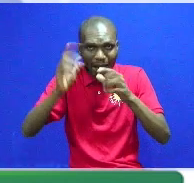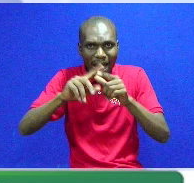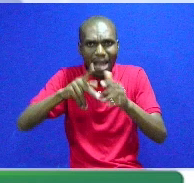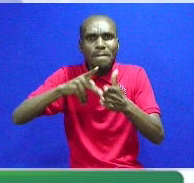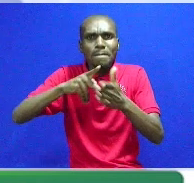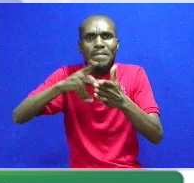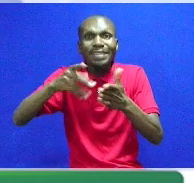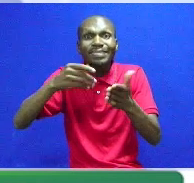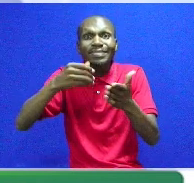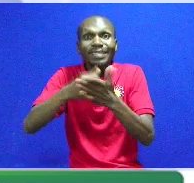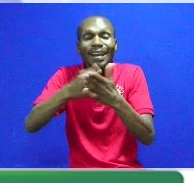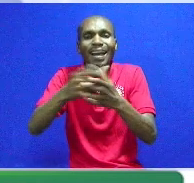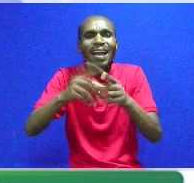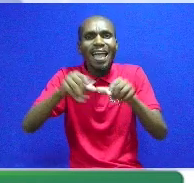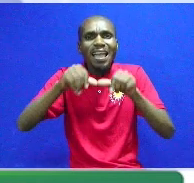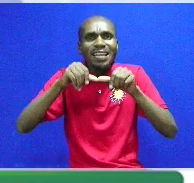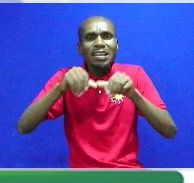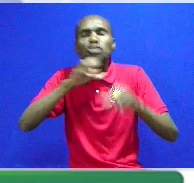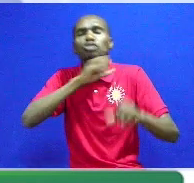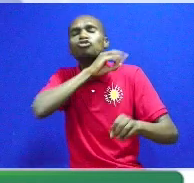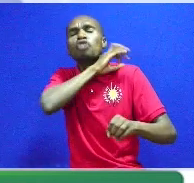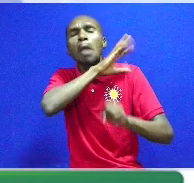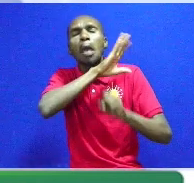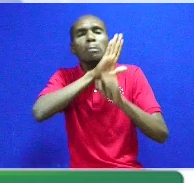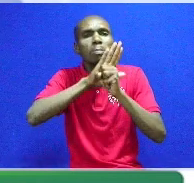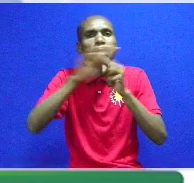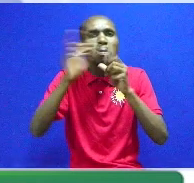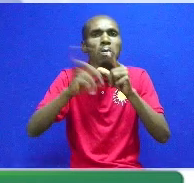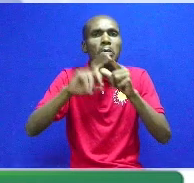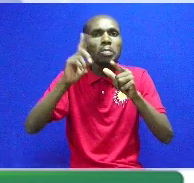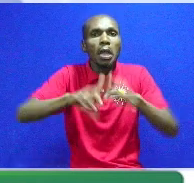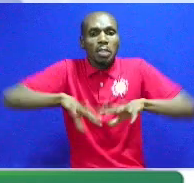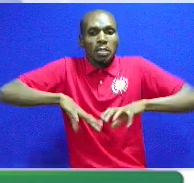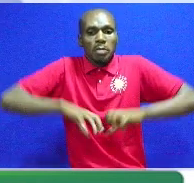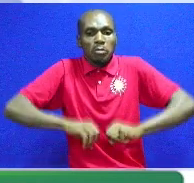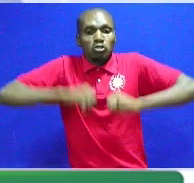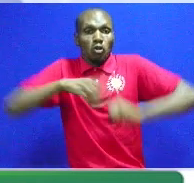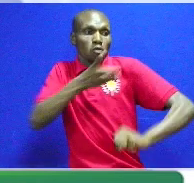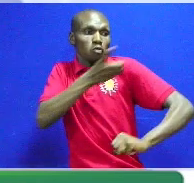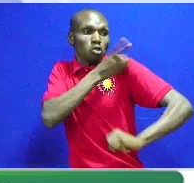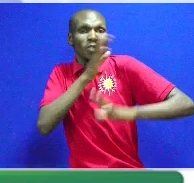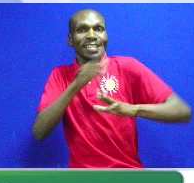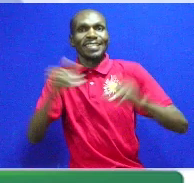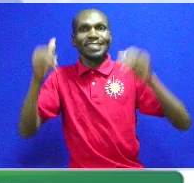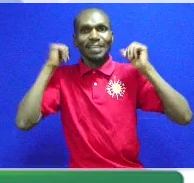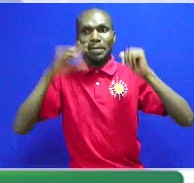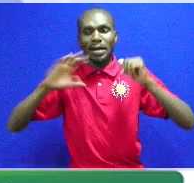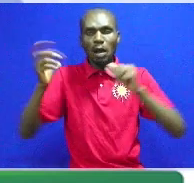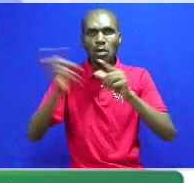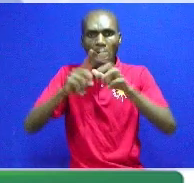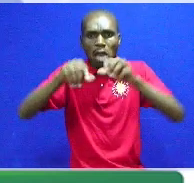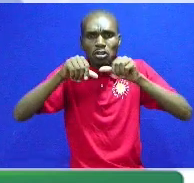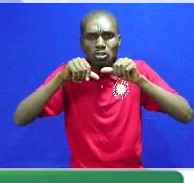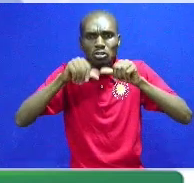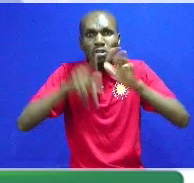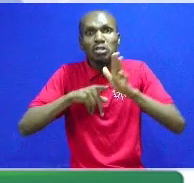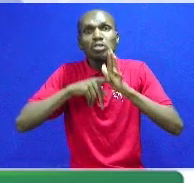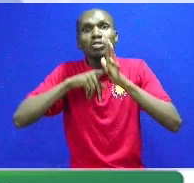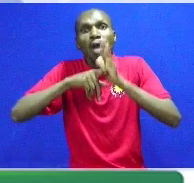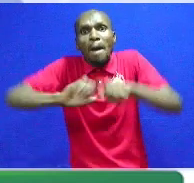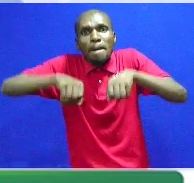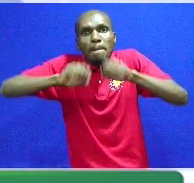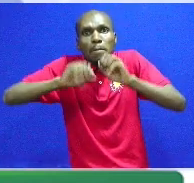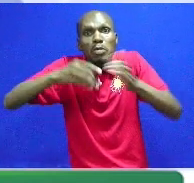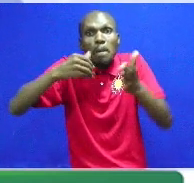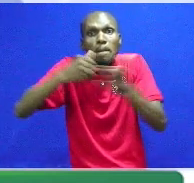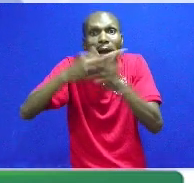yabo ibagenrete ku murungane ne korengana nabatende bamanyagetari kuri se county ya Nyamira ni go bate birubuna bagenrete ko ene kinamba cyukonyora kibese